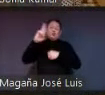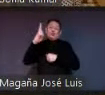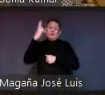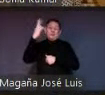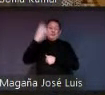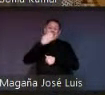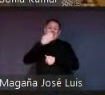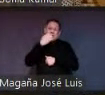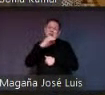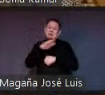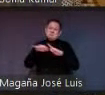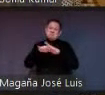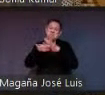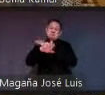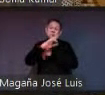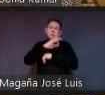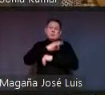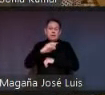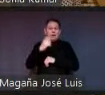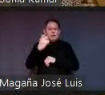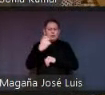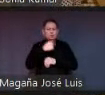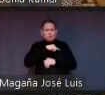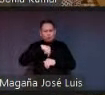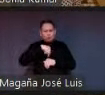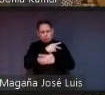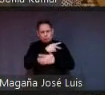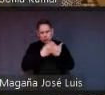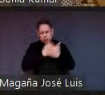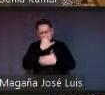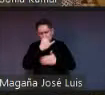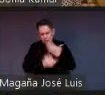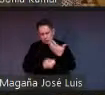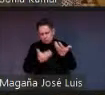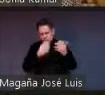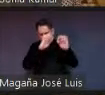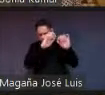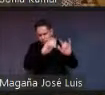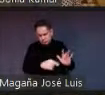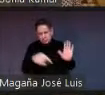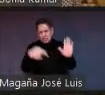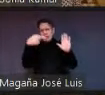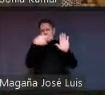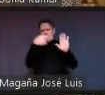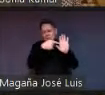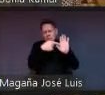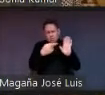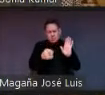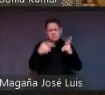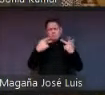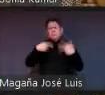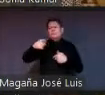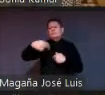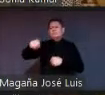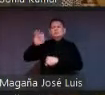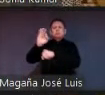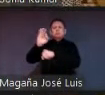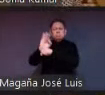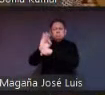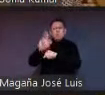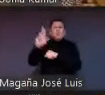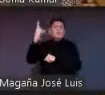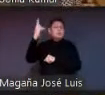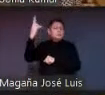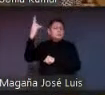America and the Caribbean. The design of these plans will obviously benefit education institutions, the